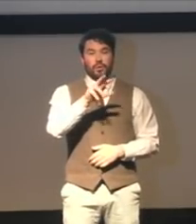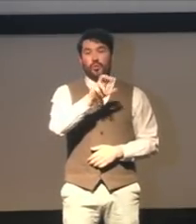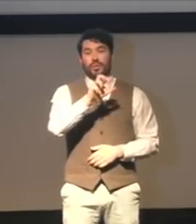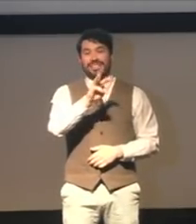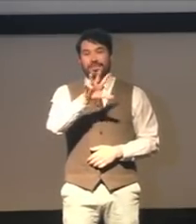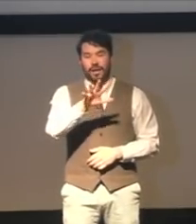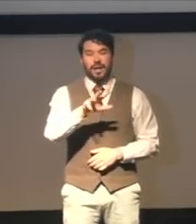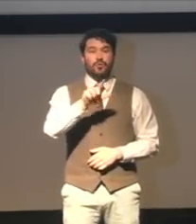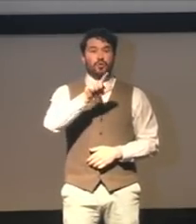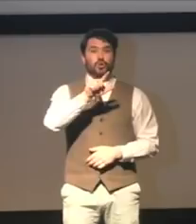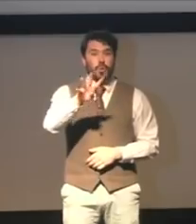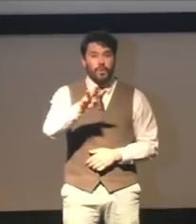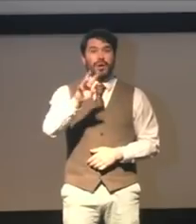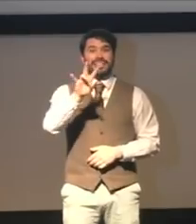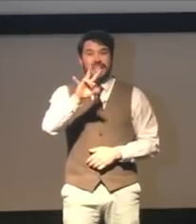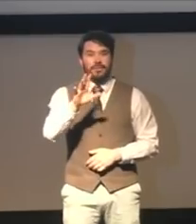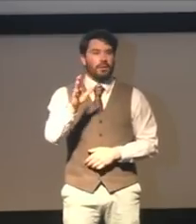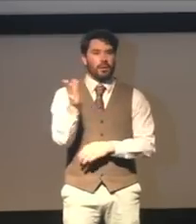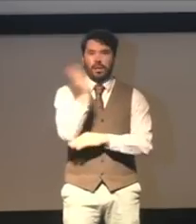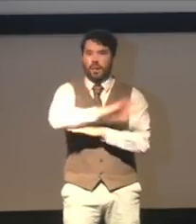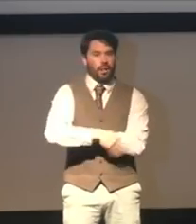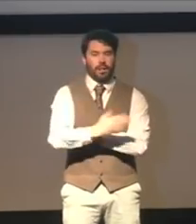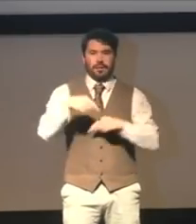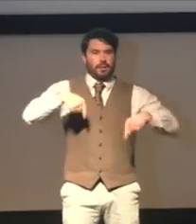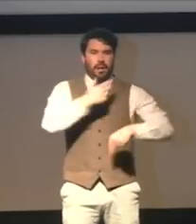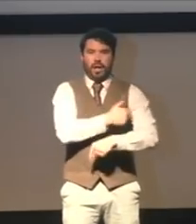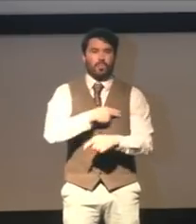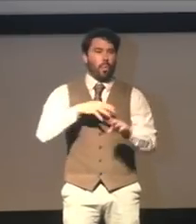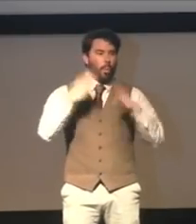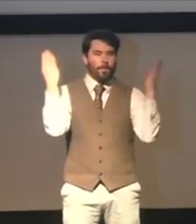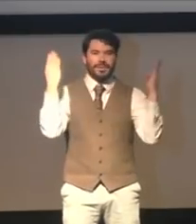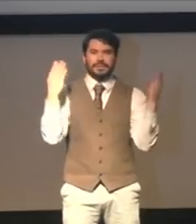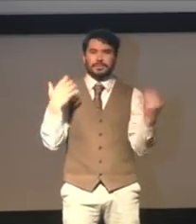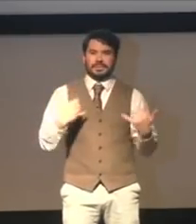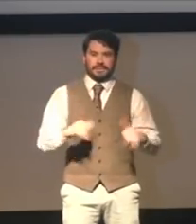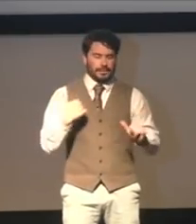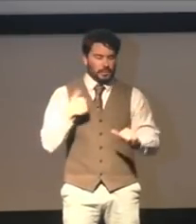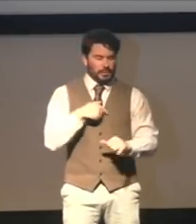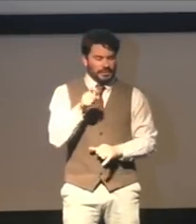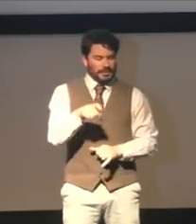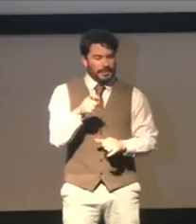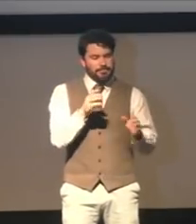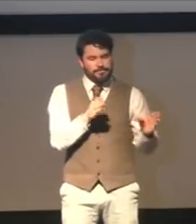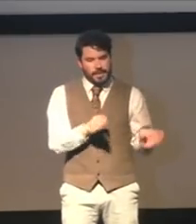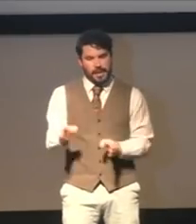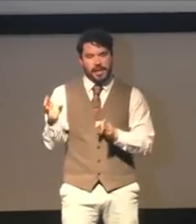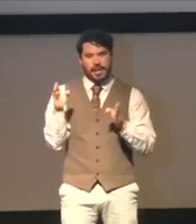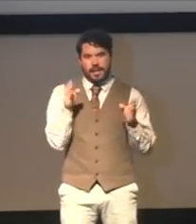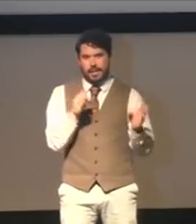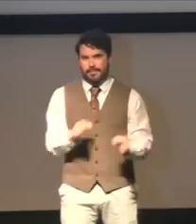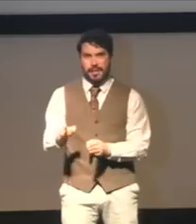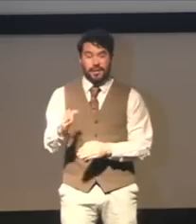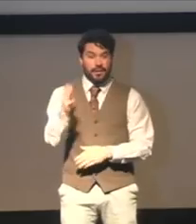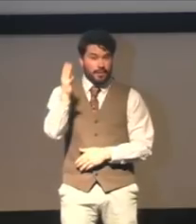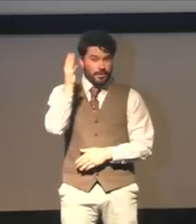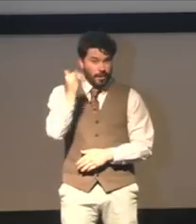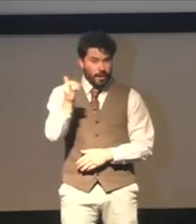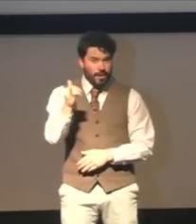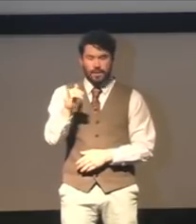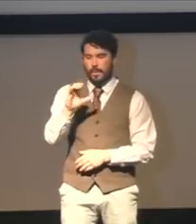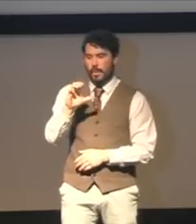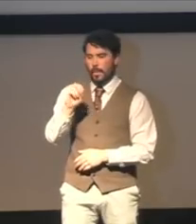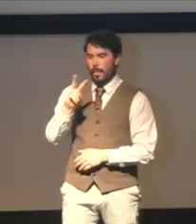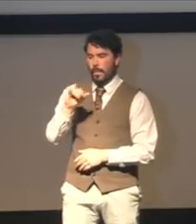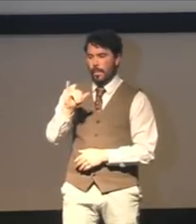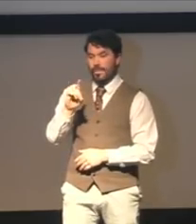I think we need to plan for that, both because of the increased activity that may come from COVID patients,